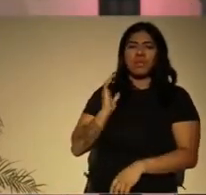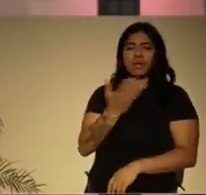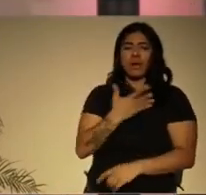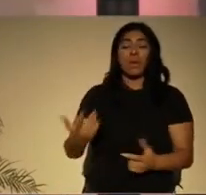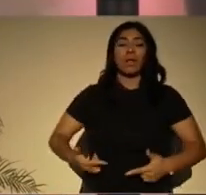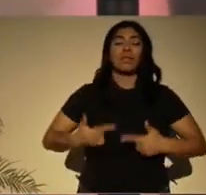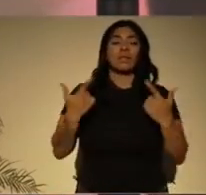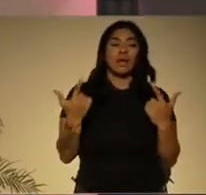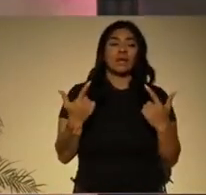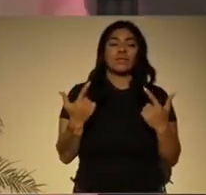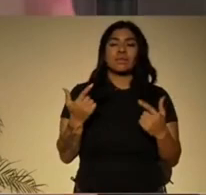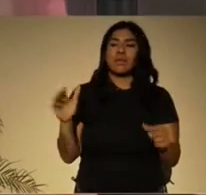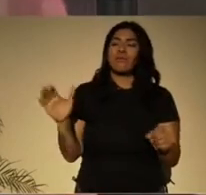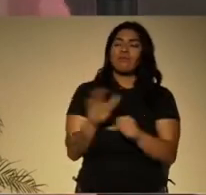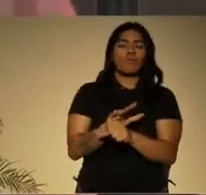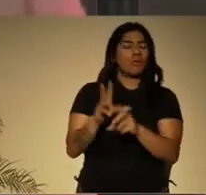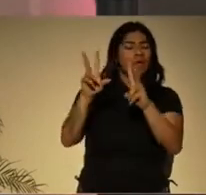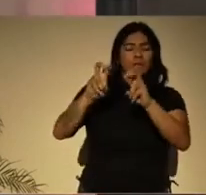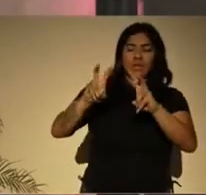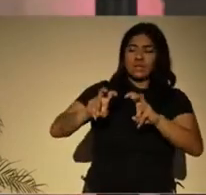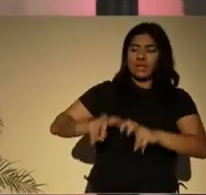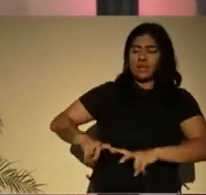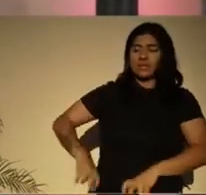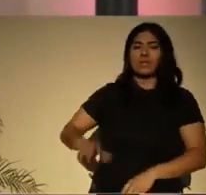full investigation of our hearts, Lord.